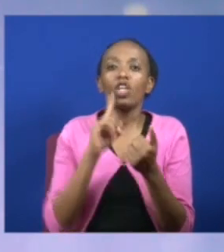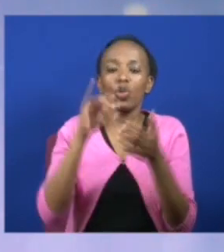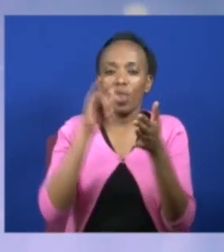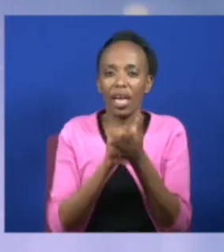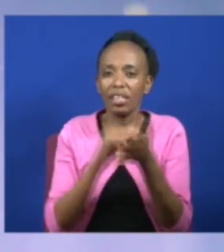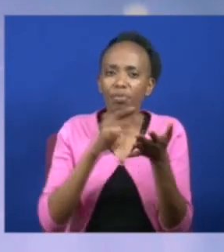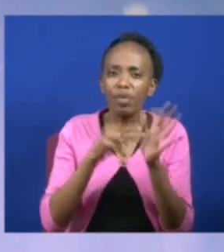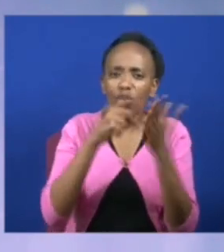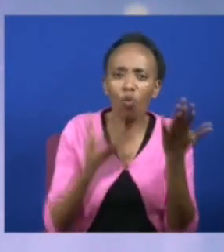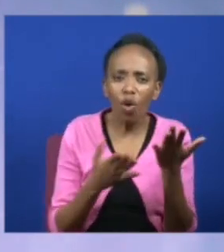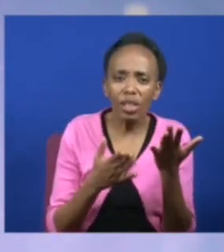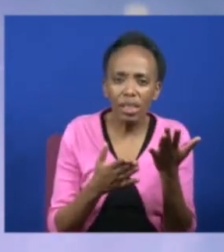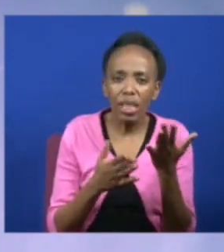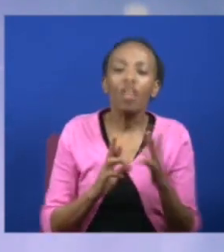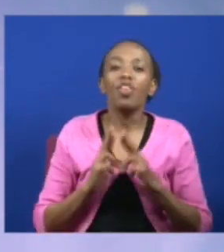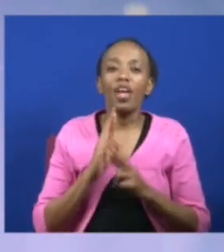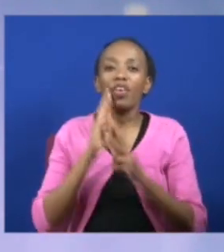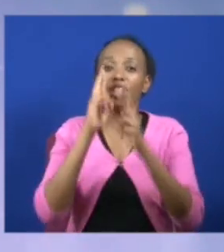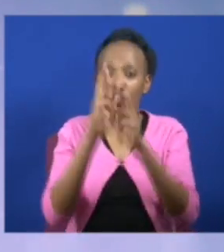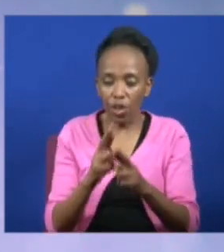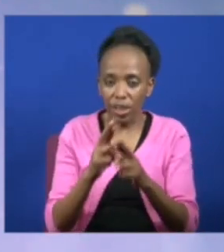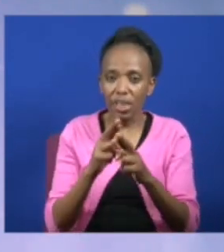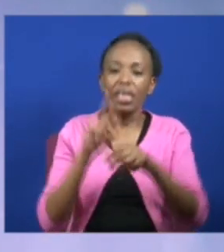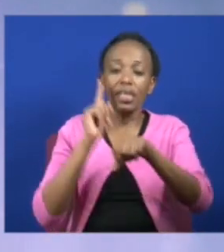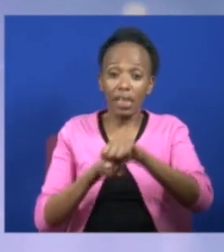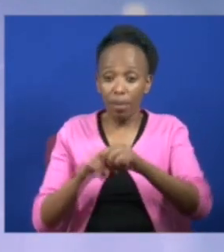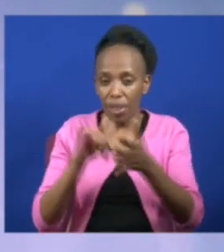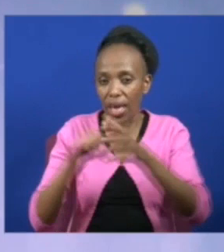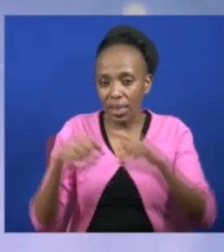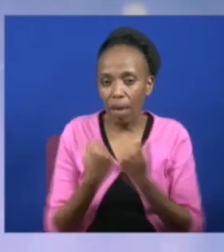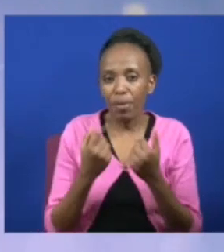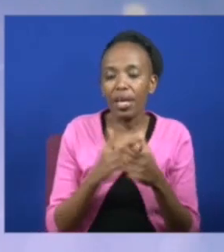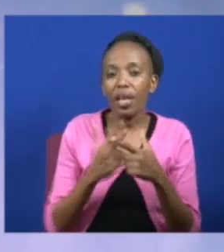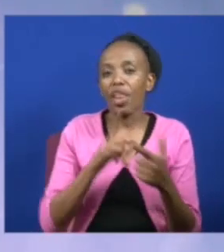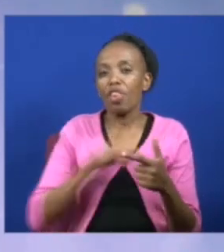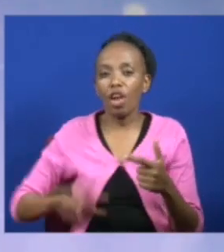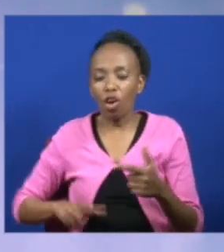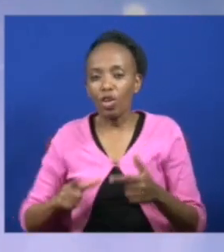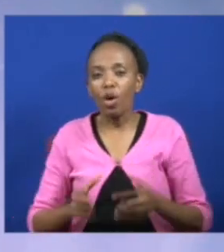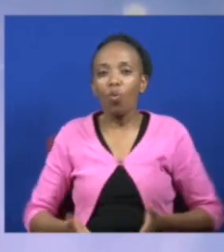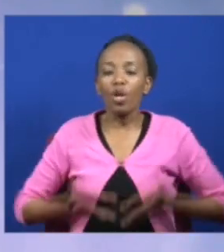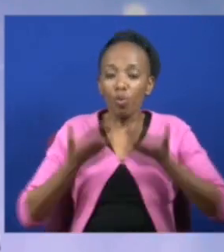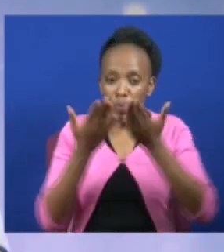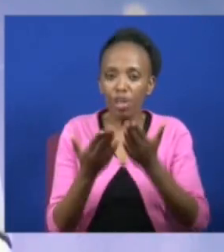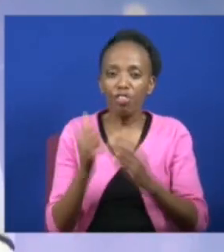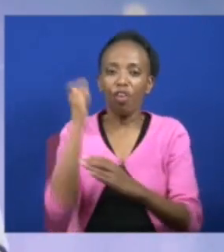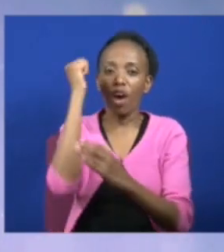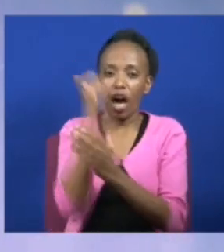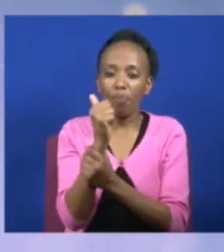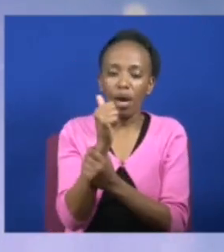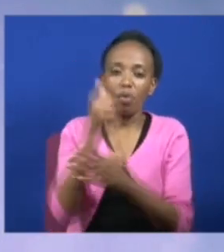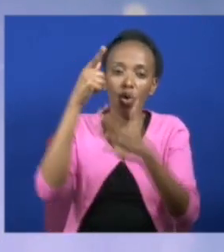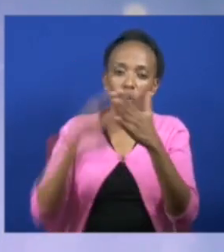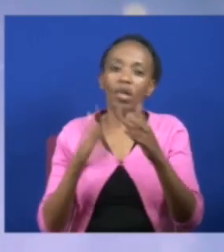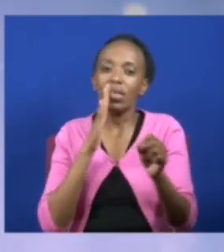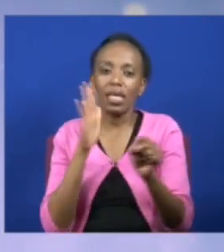So that means a consequence. Once that is done, the Lord will bring about for Abraham what